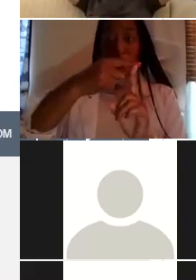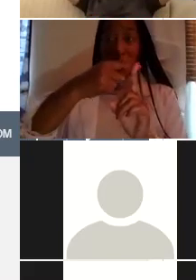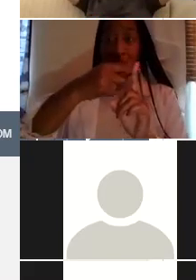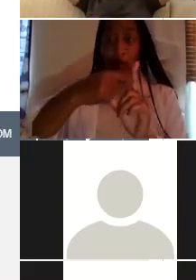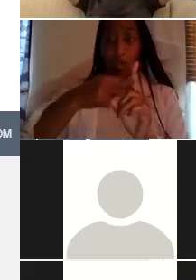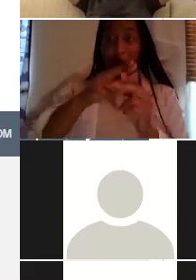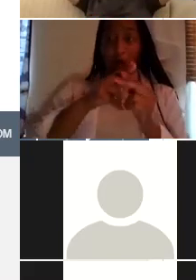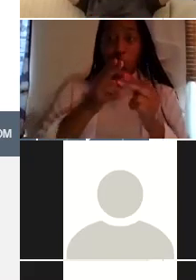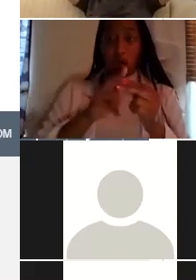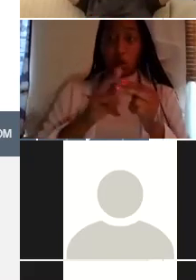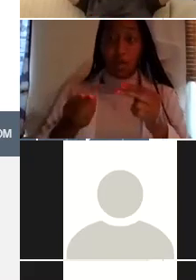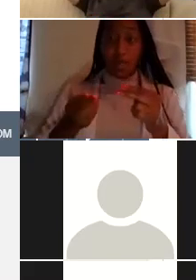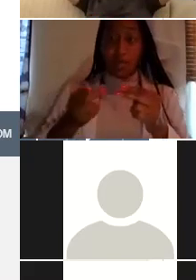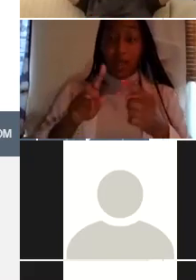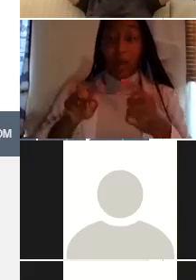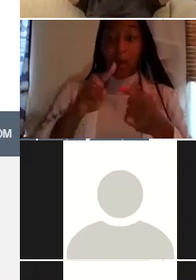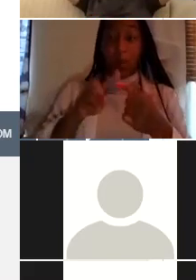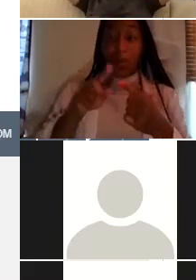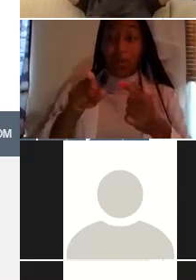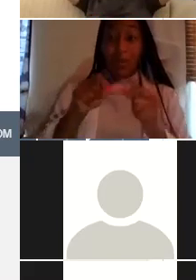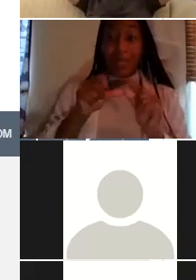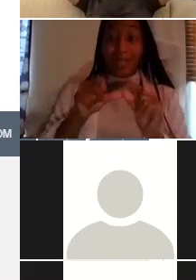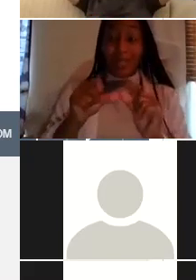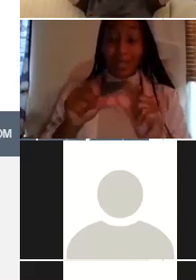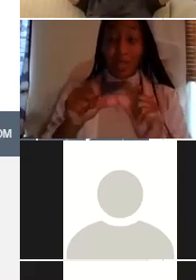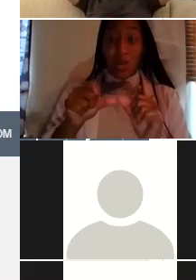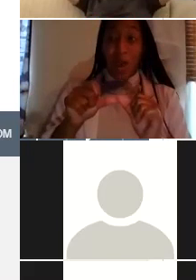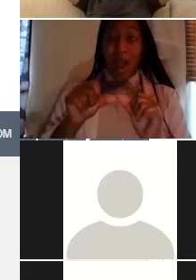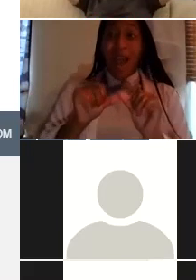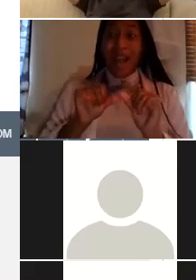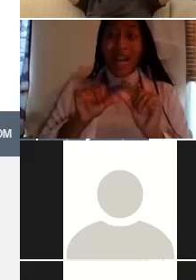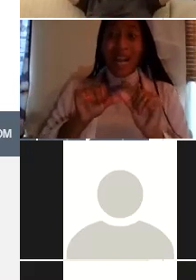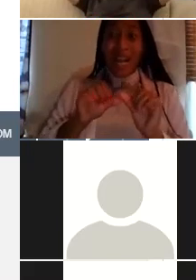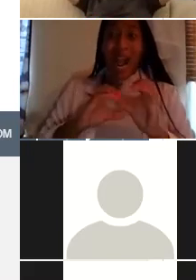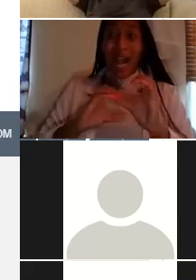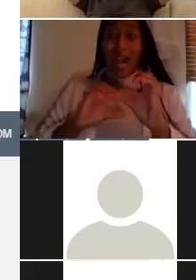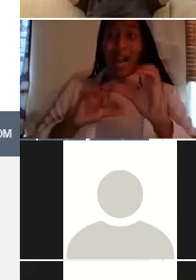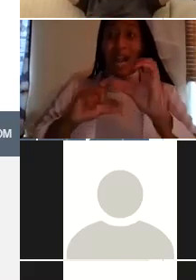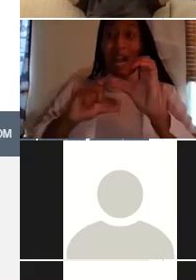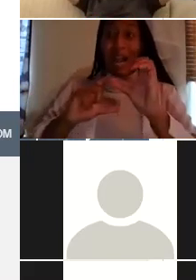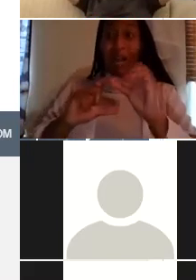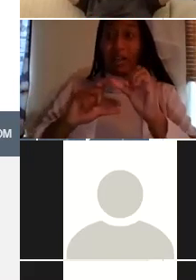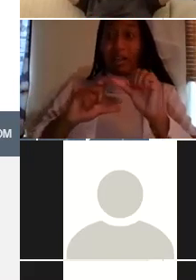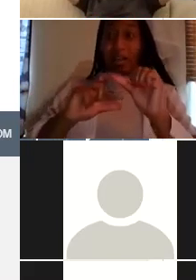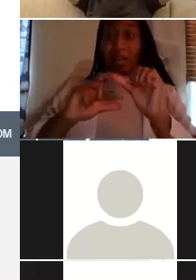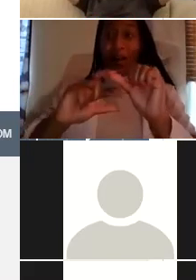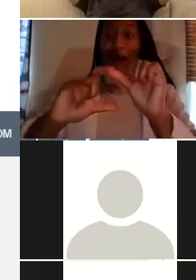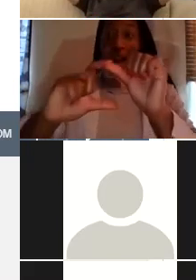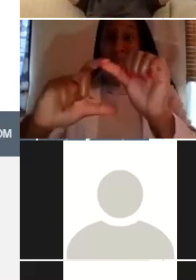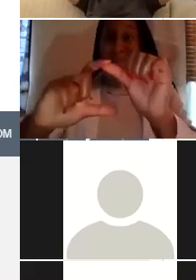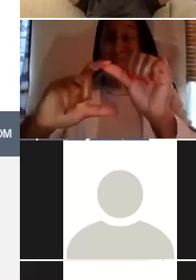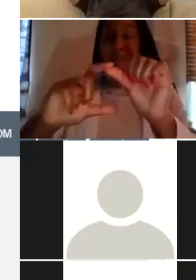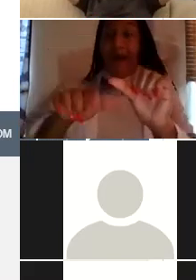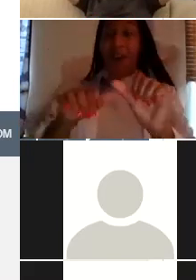maintain a constant volume of that gas, and the temperature begins to decrease because you look